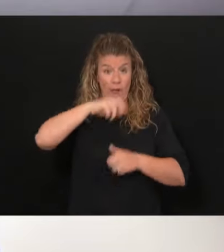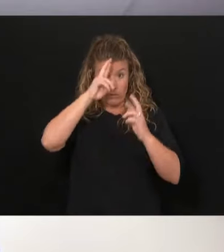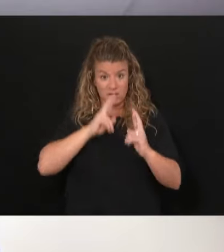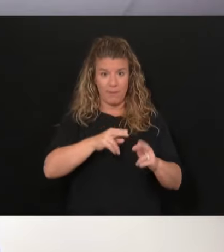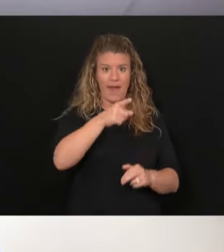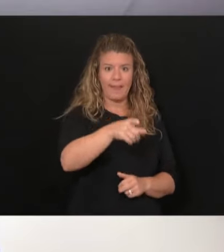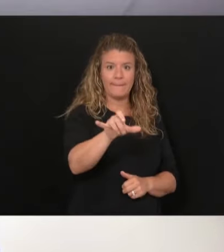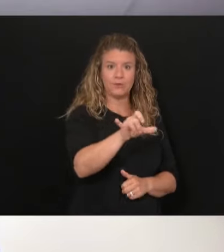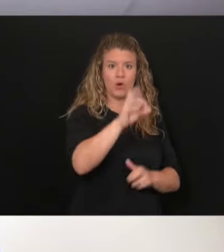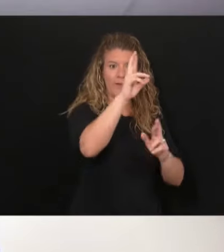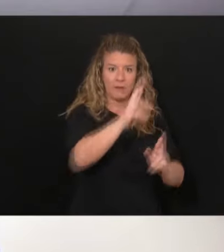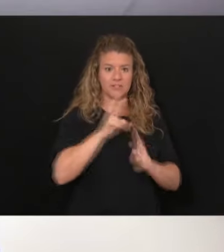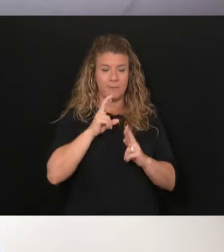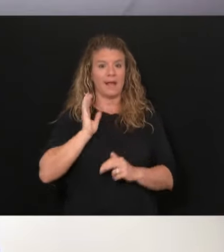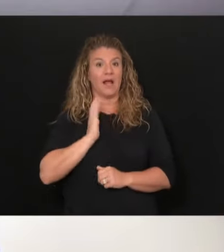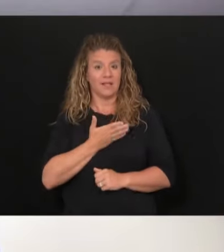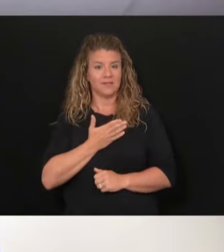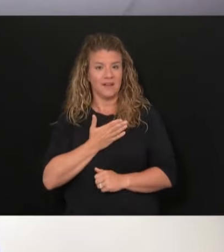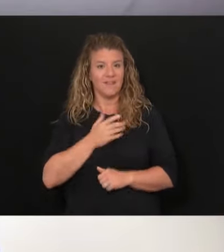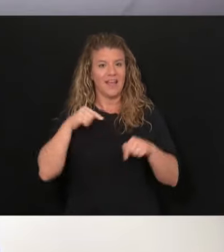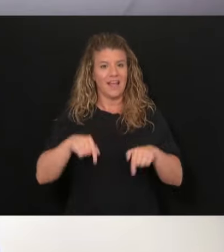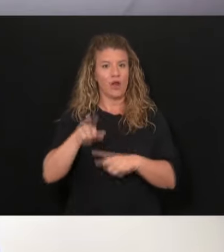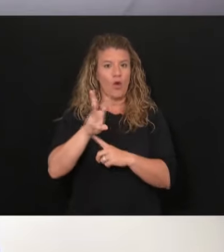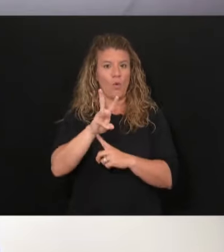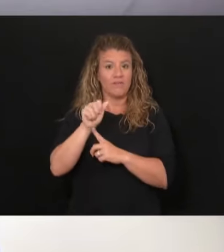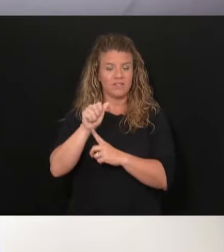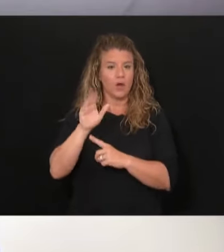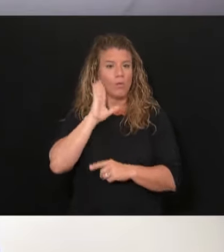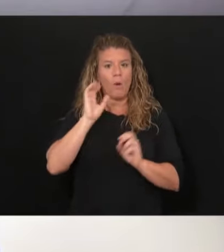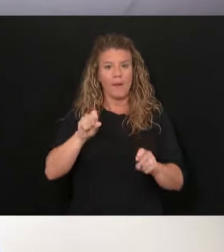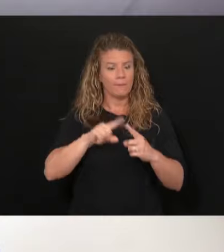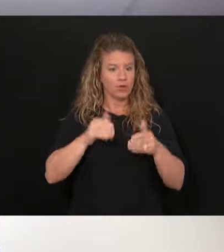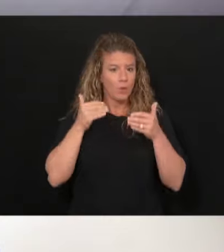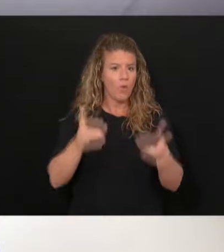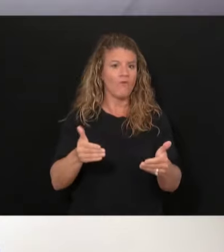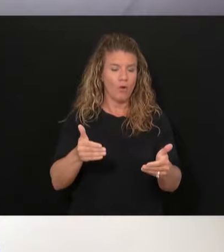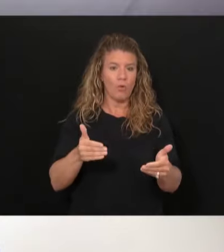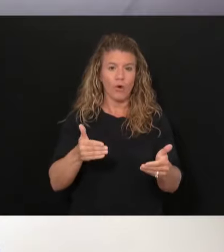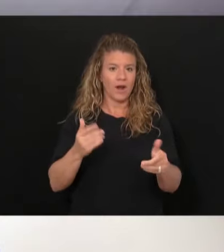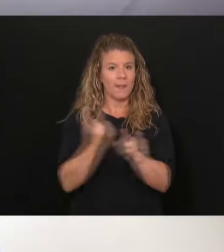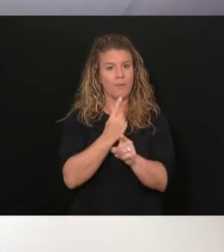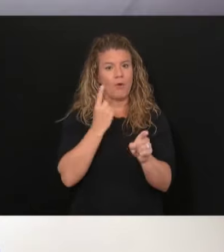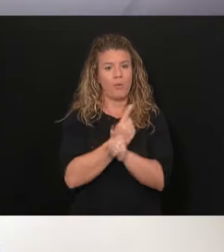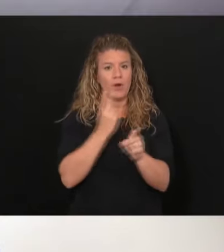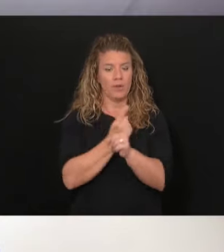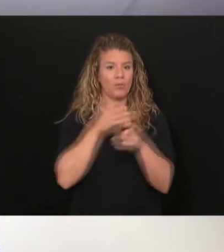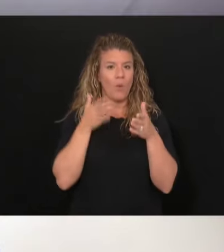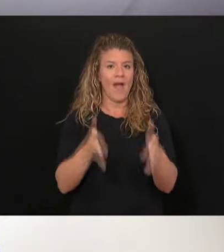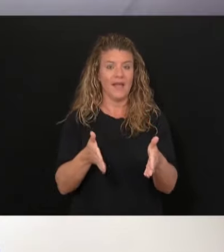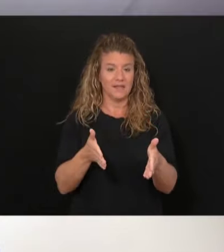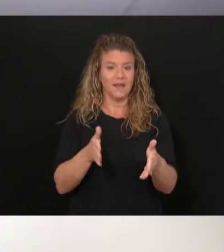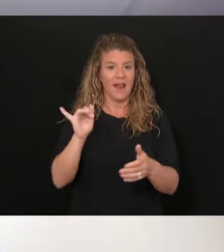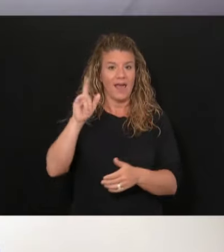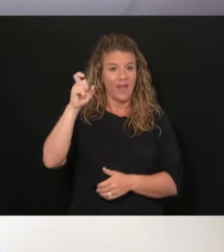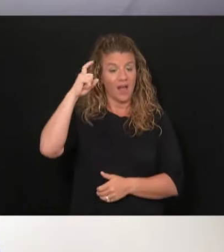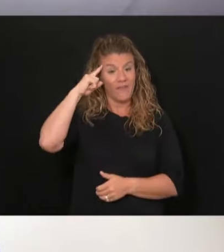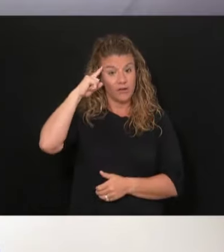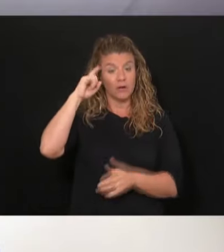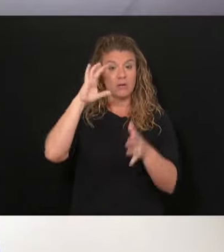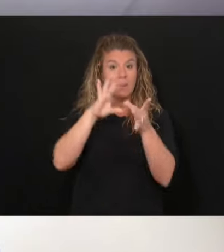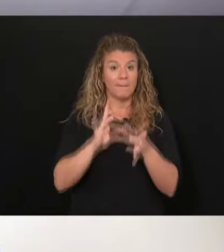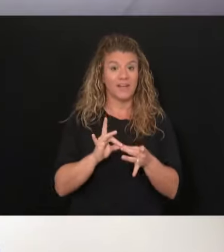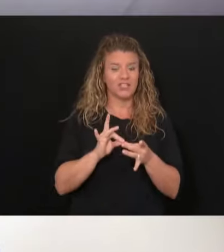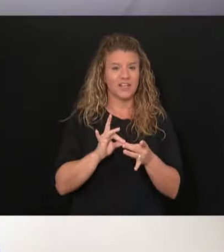the citizens of the state of West Virginia. And we'll be able to move forward in the appropriate manner. And as the governor pointed out, be